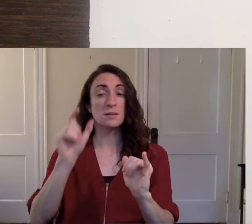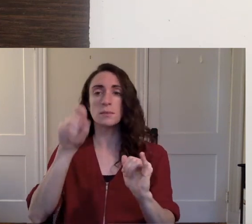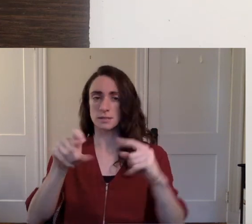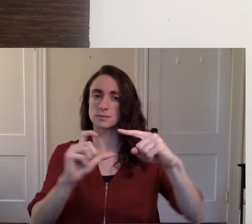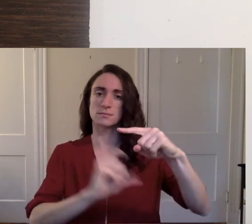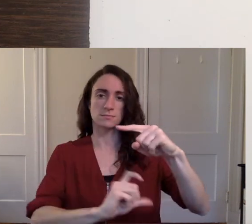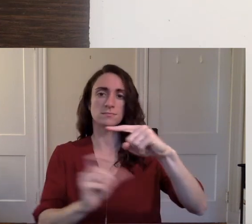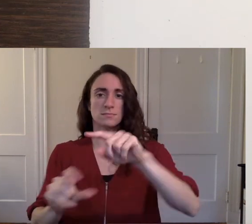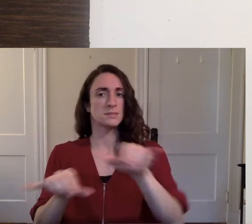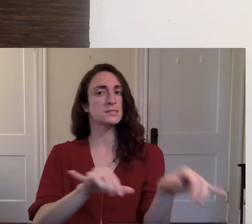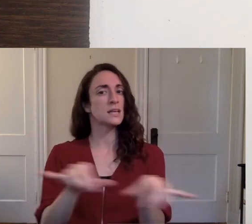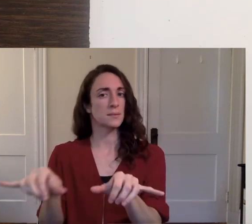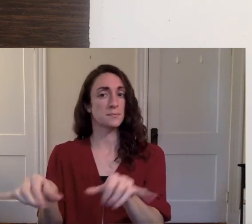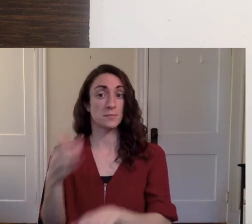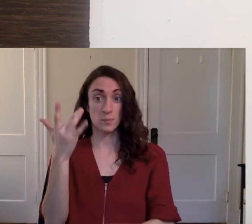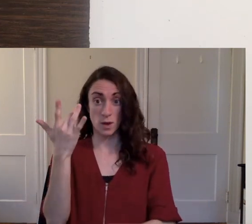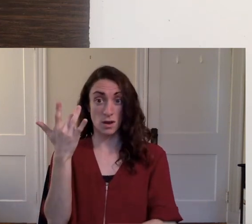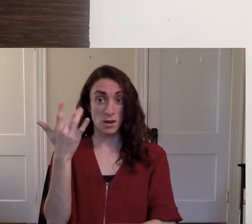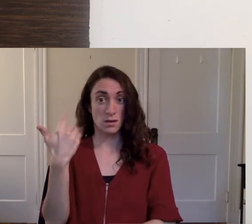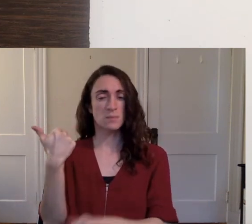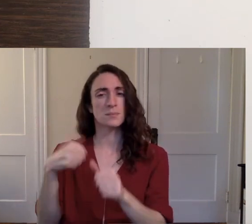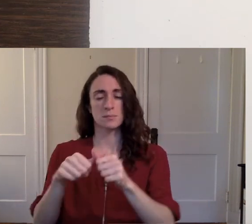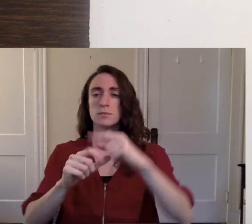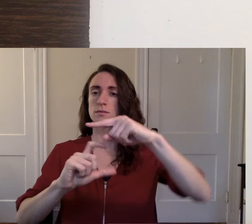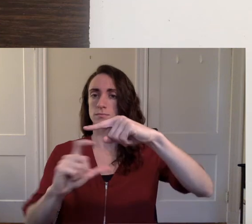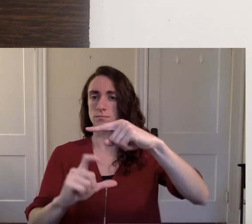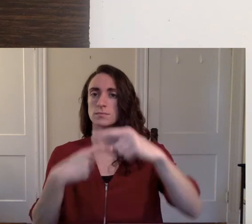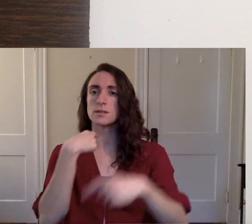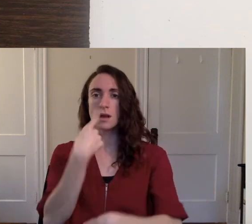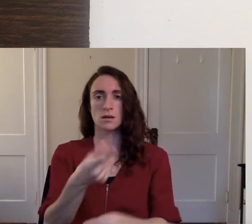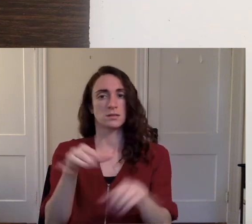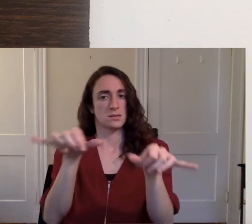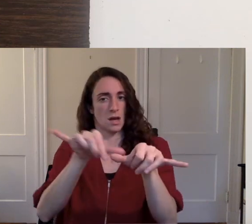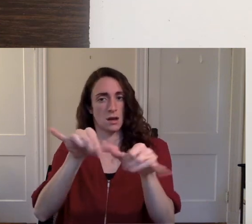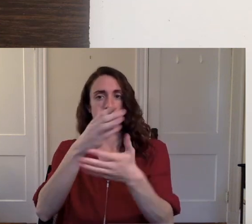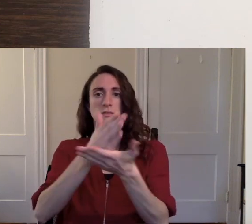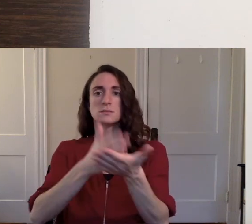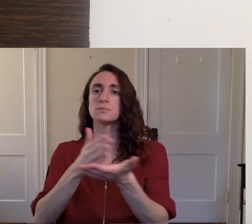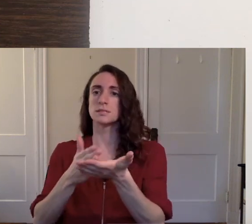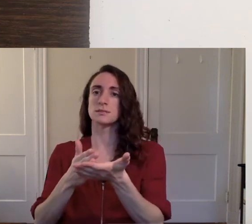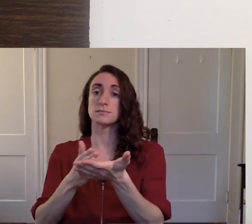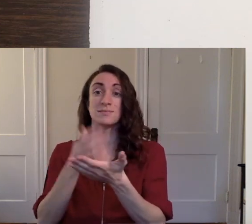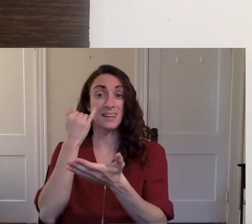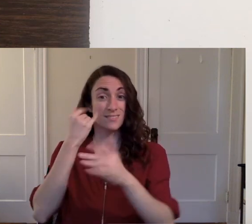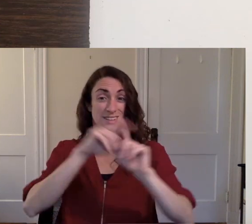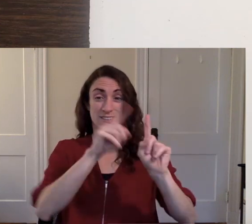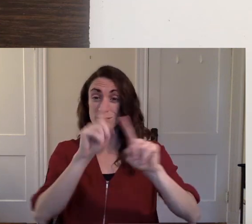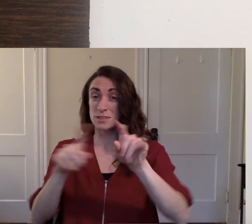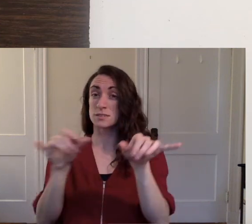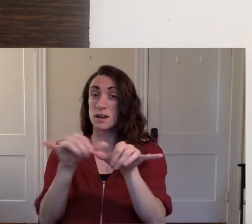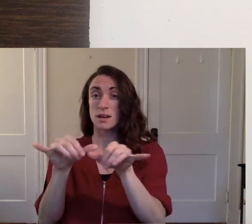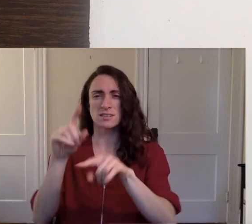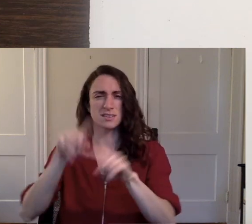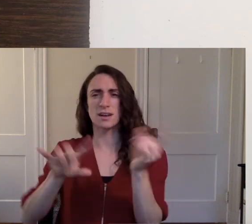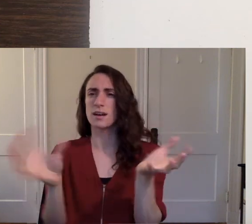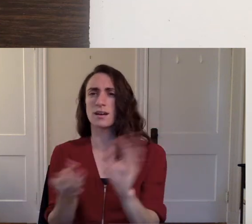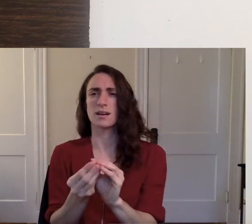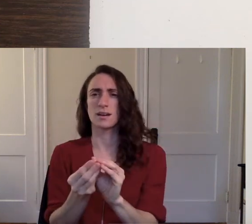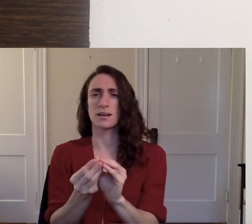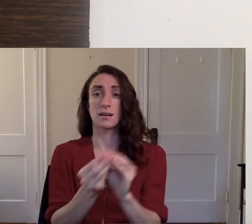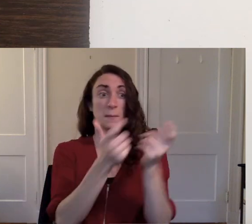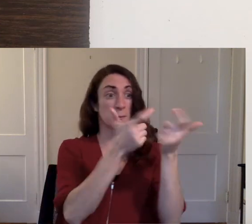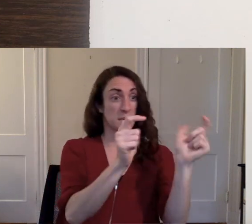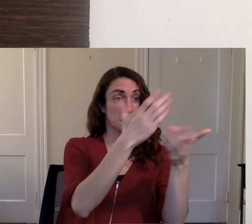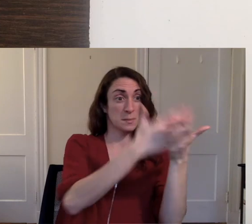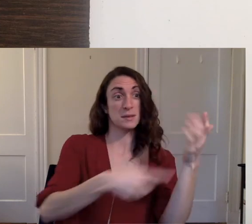for adding fractions. We still need to have that common denominator because we need to have the same size pieces in order to be able to reasonably answer the question of